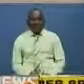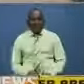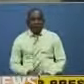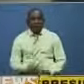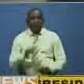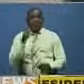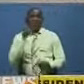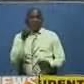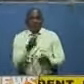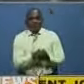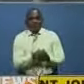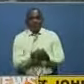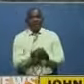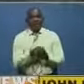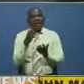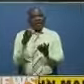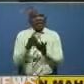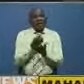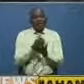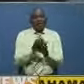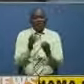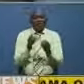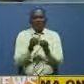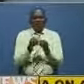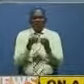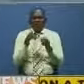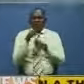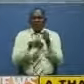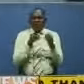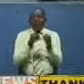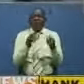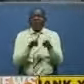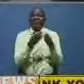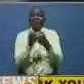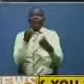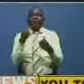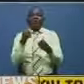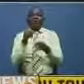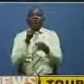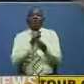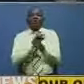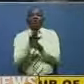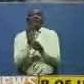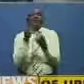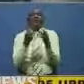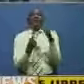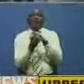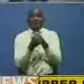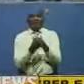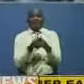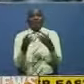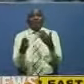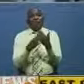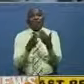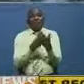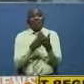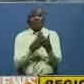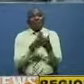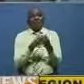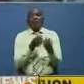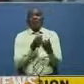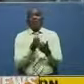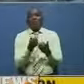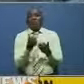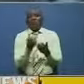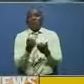He described the economy as a serious crisis before COVID-19 struck. He said the banking sector clean-out, which was